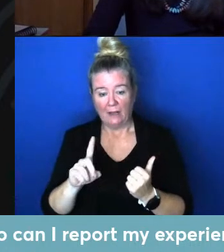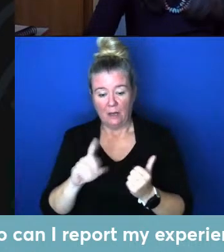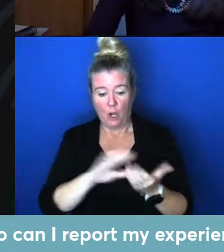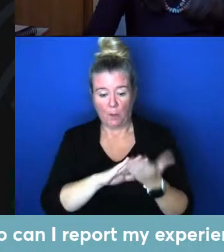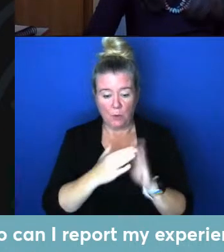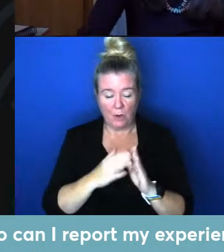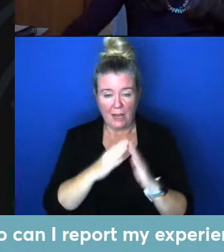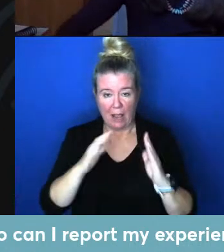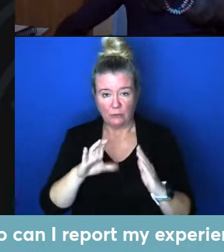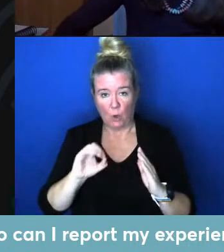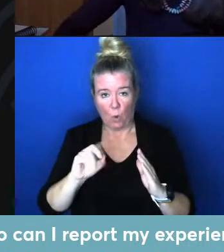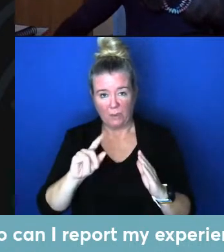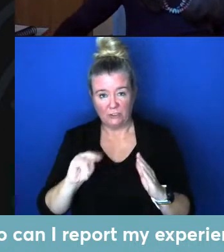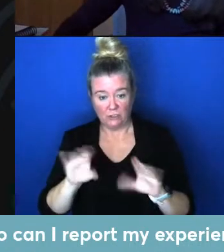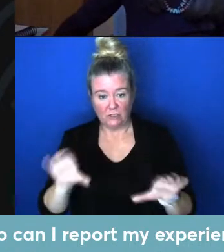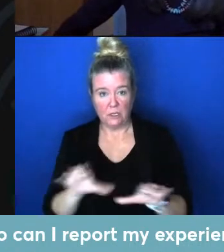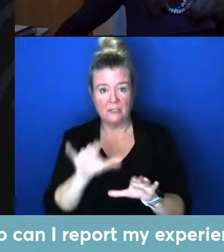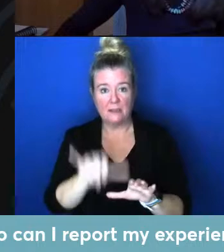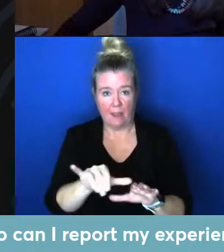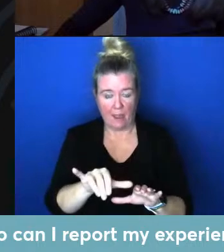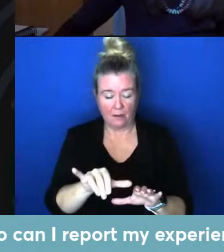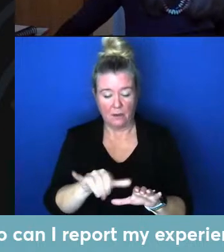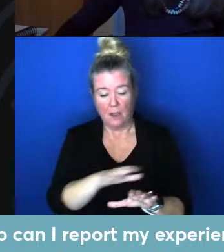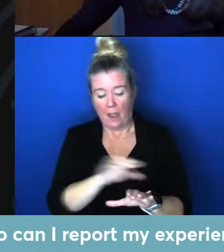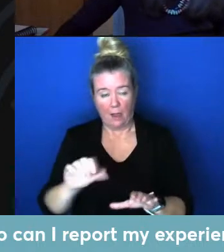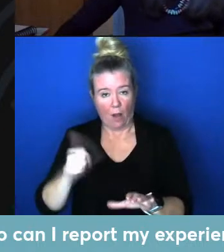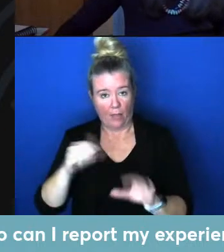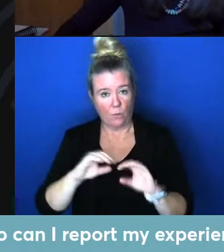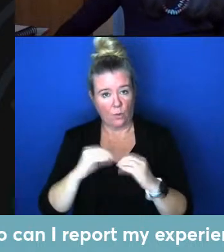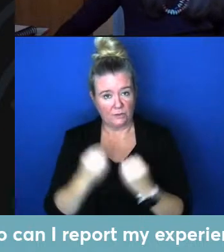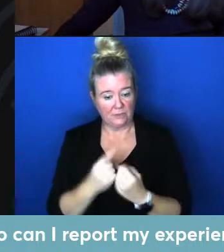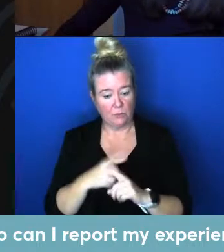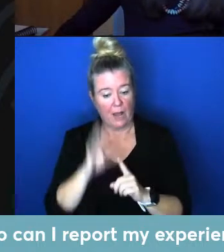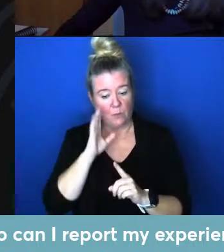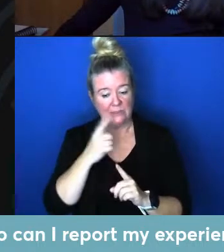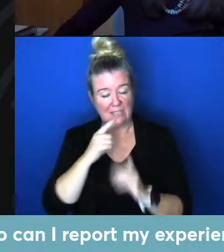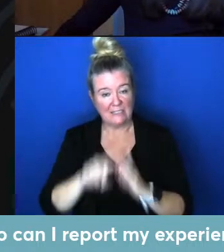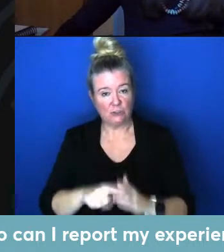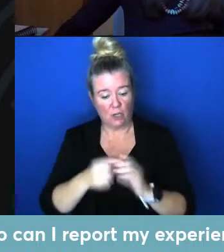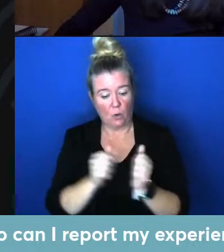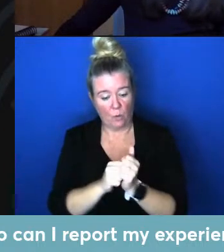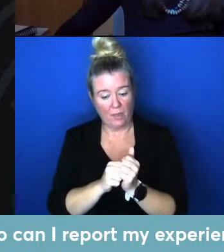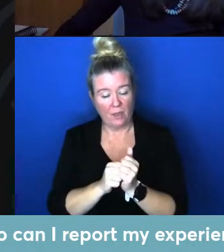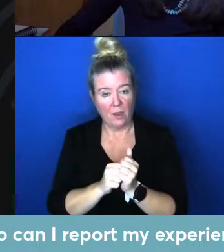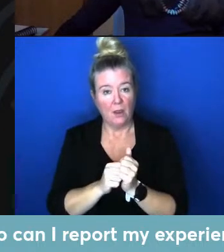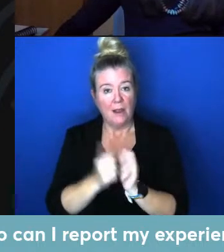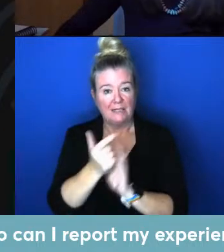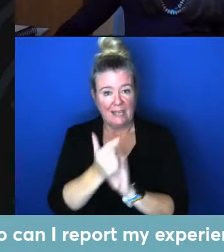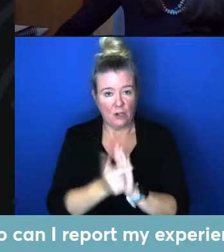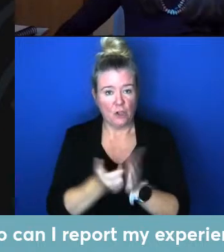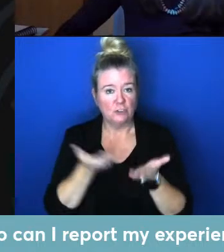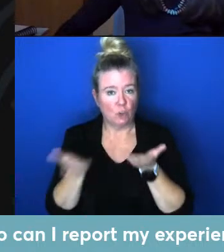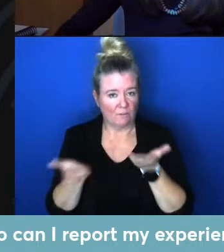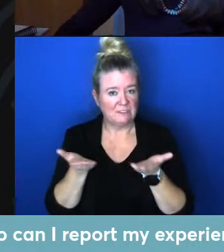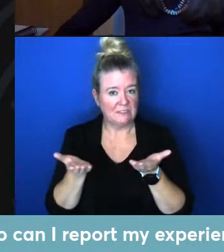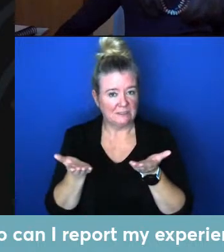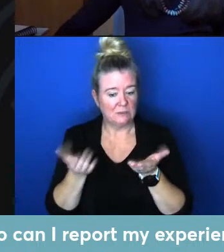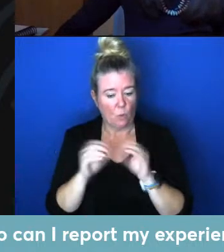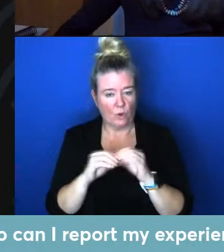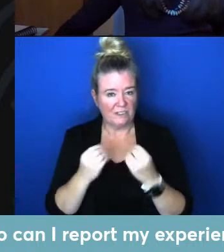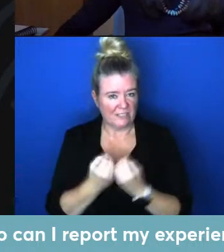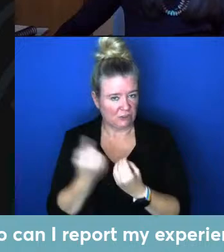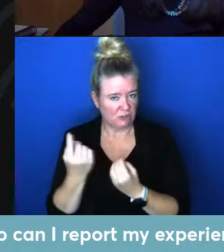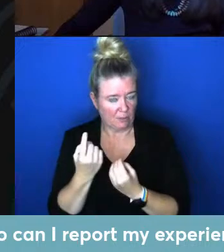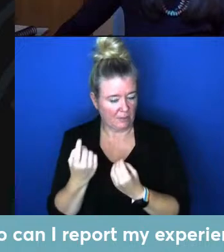Housing Coalition does, and some other organizations. But I would say start with a legal services organization,